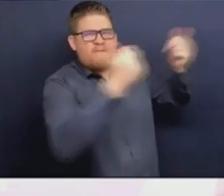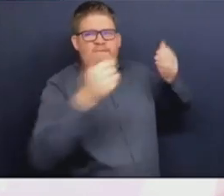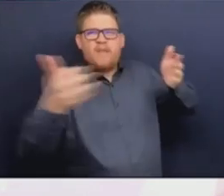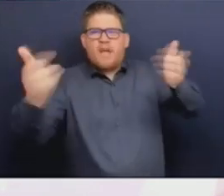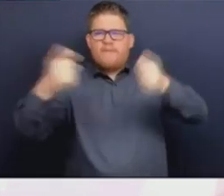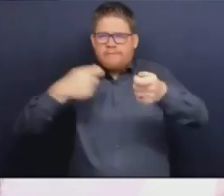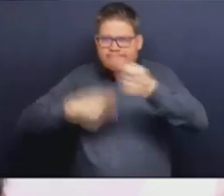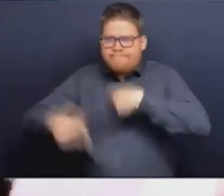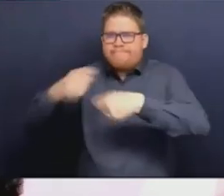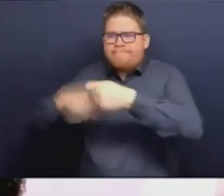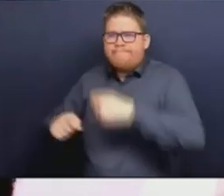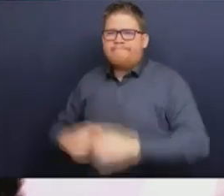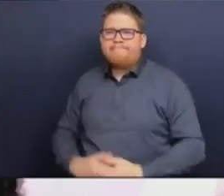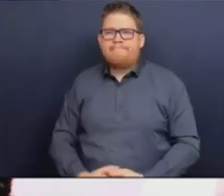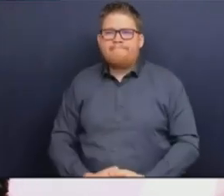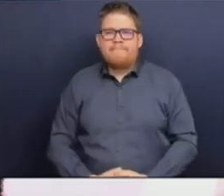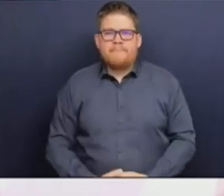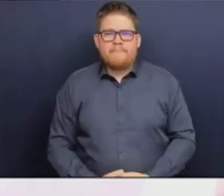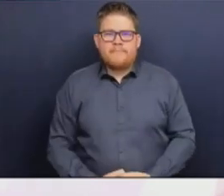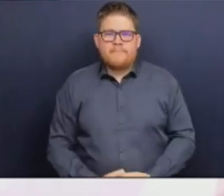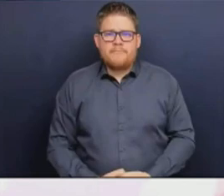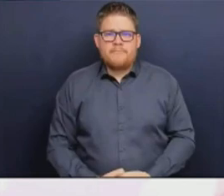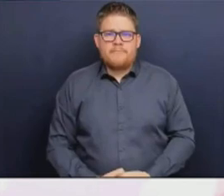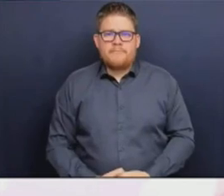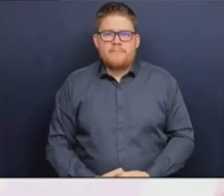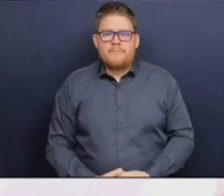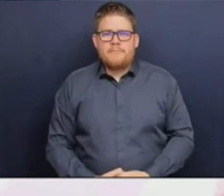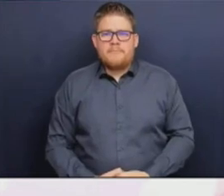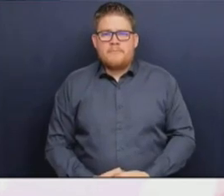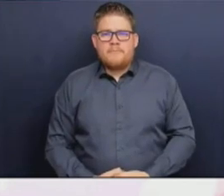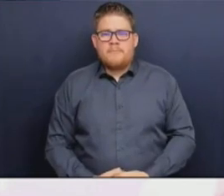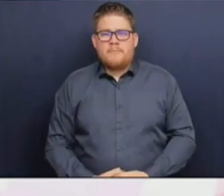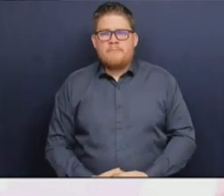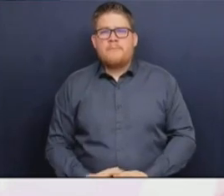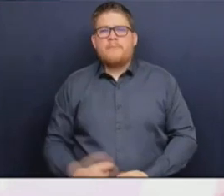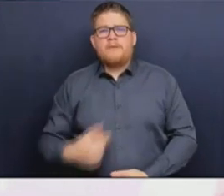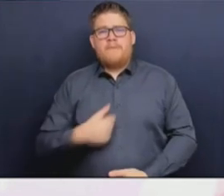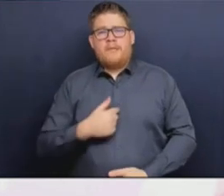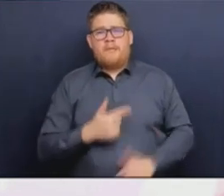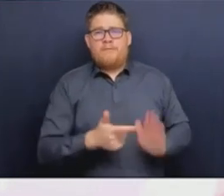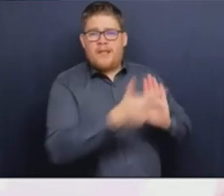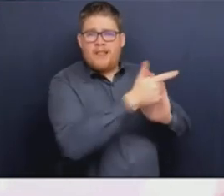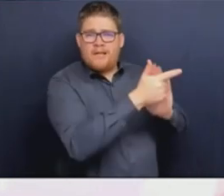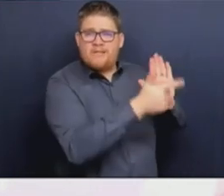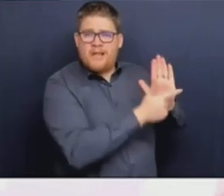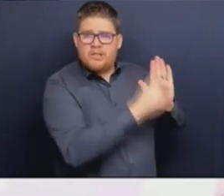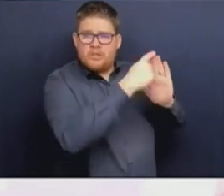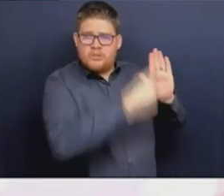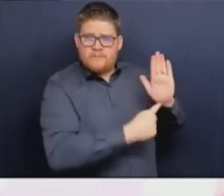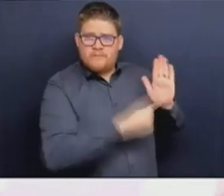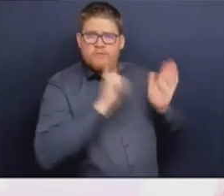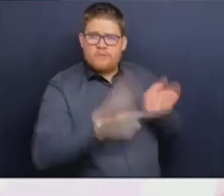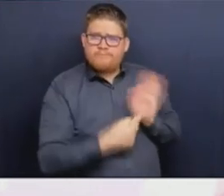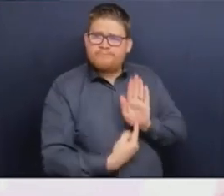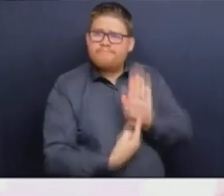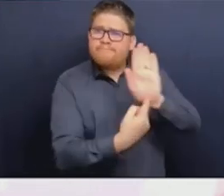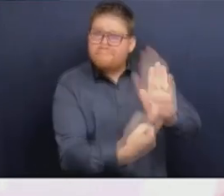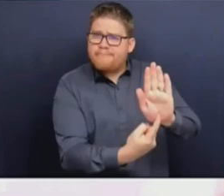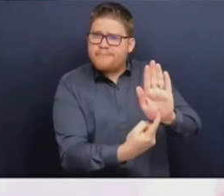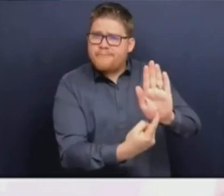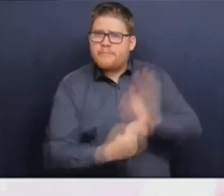the tabling of this important legislation represents an enormous moment of